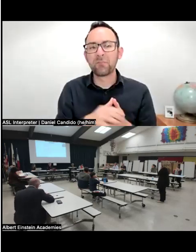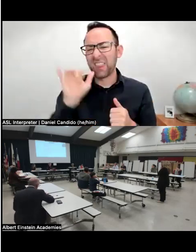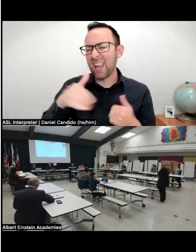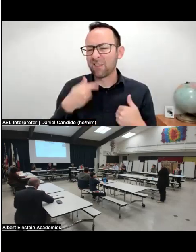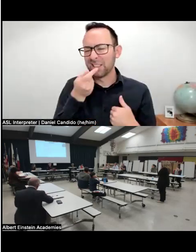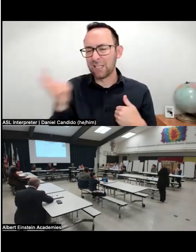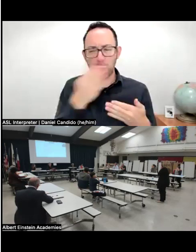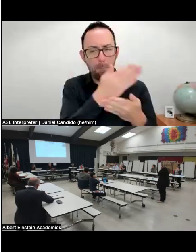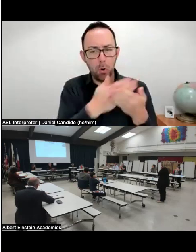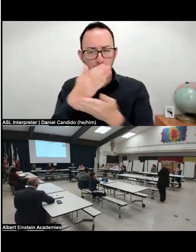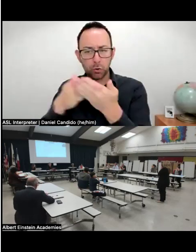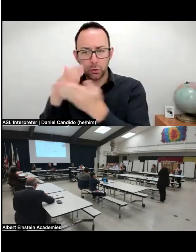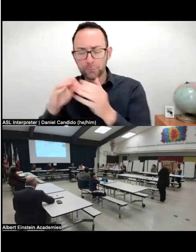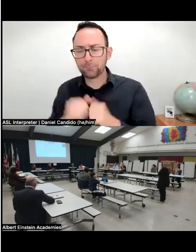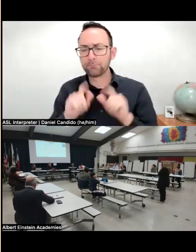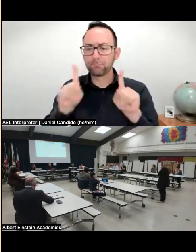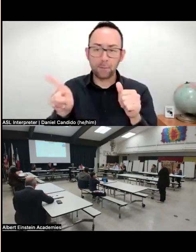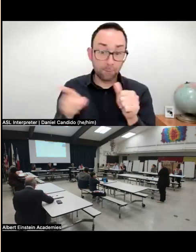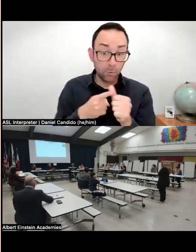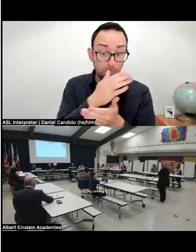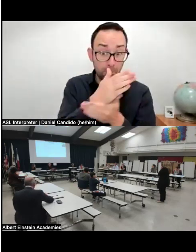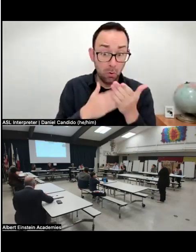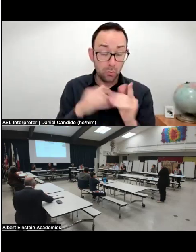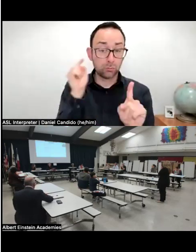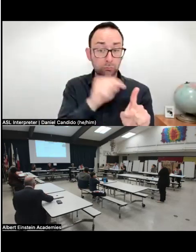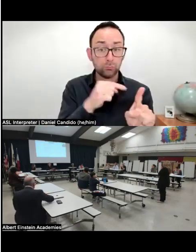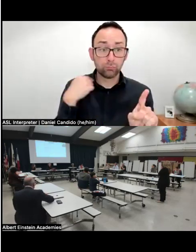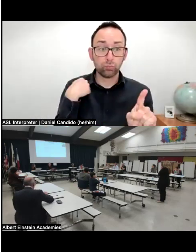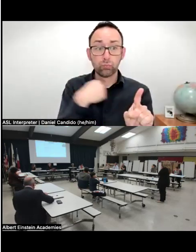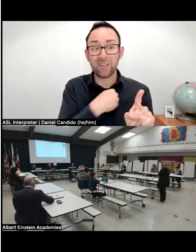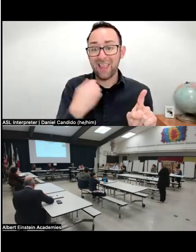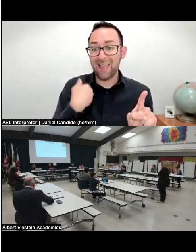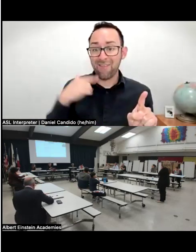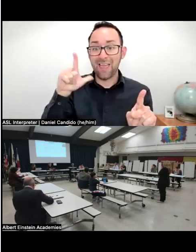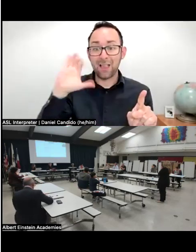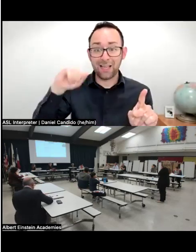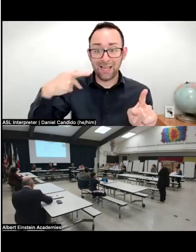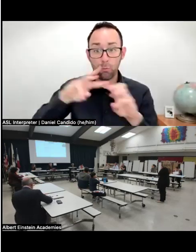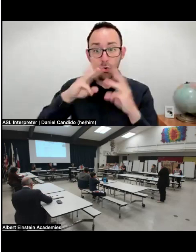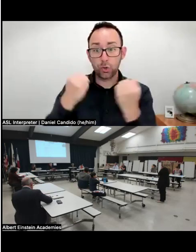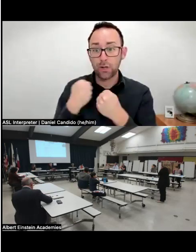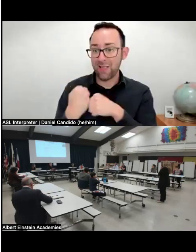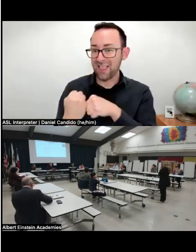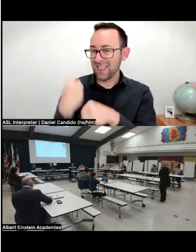the first part is the actual, we had a LCAP workshop last year,